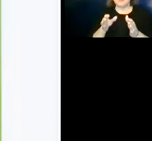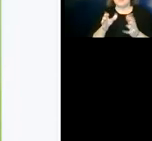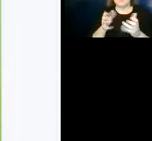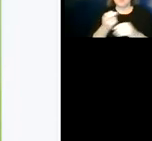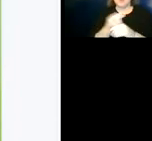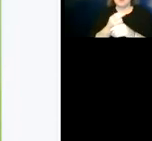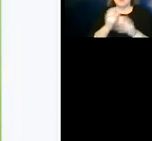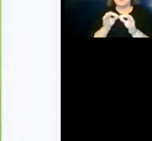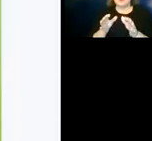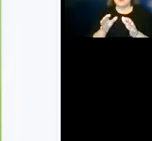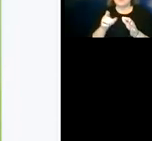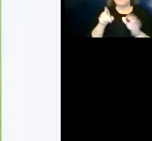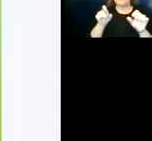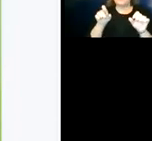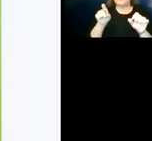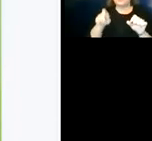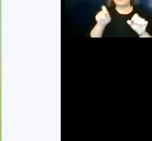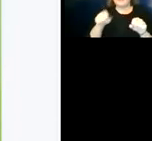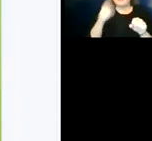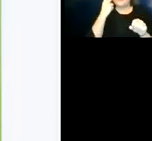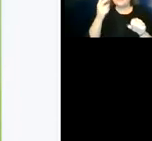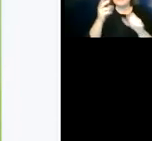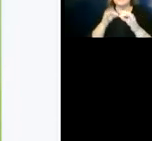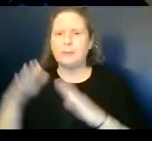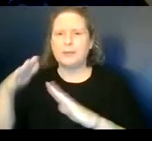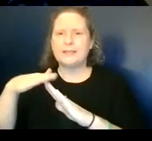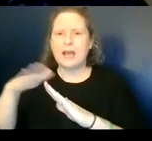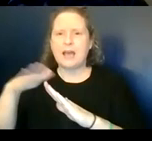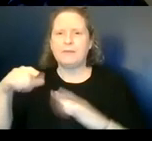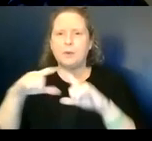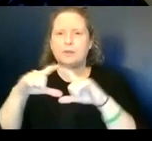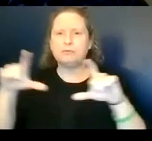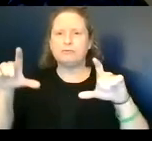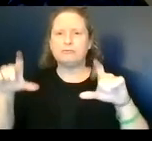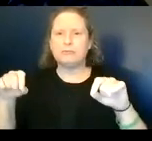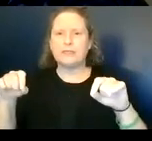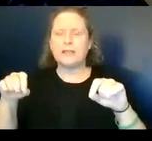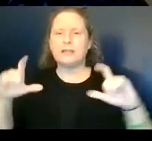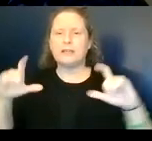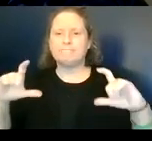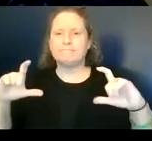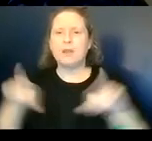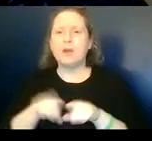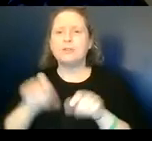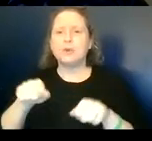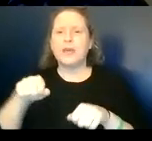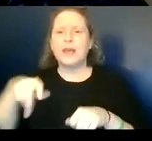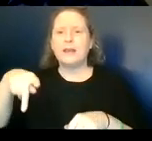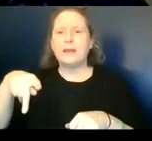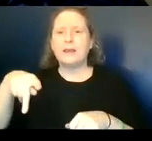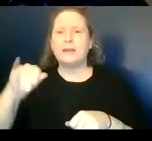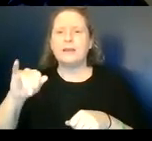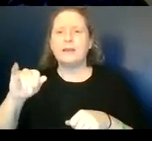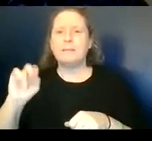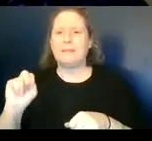feature, you should be able to see the interpreter at the top of your screen. You can also pin the video if that is easier for you.